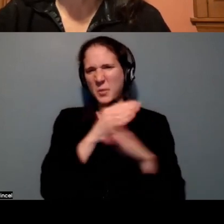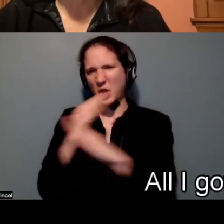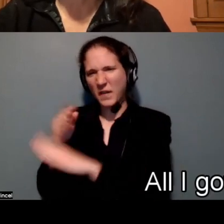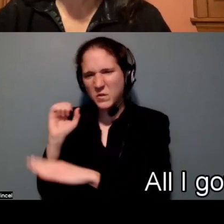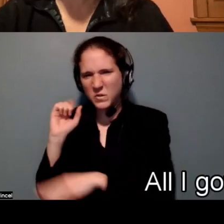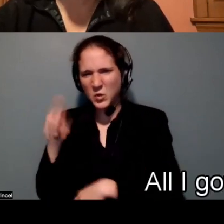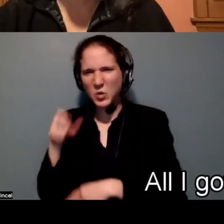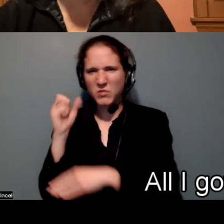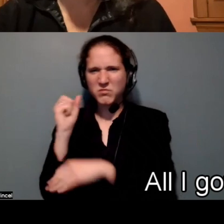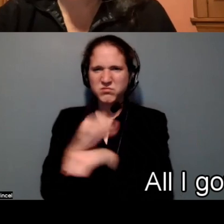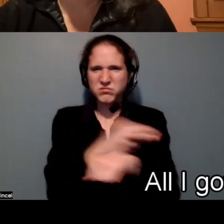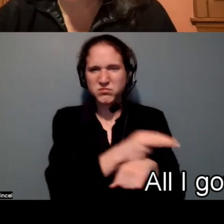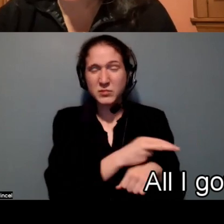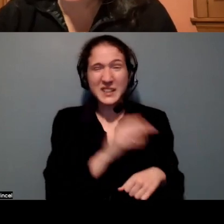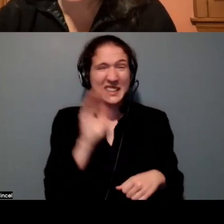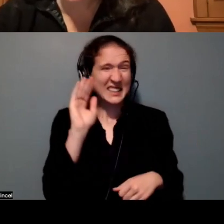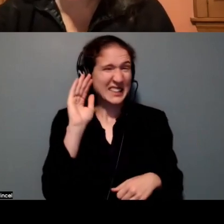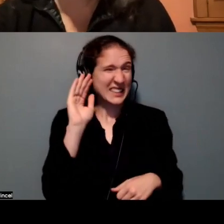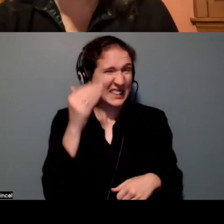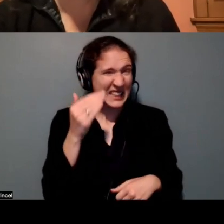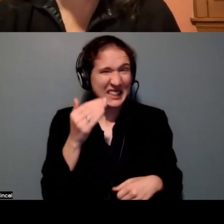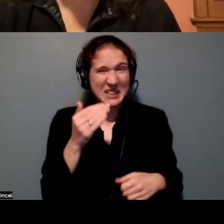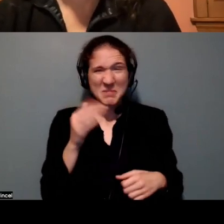miffed. All I got was a B plus.